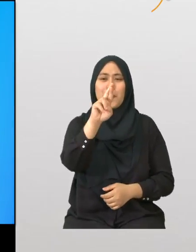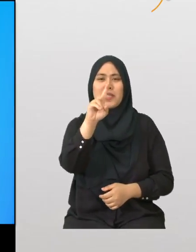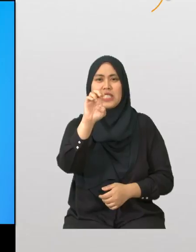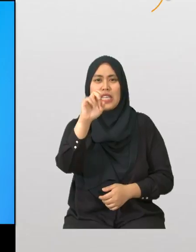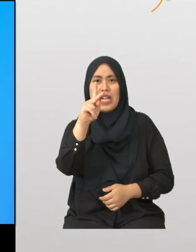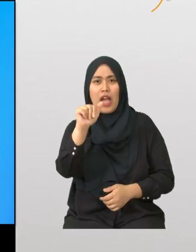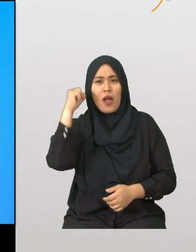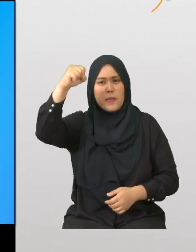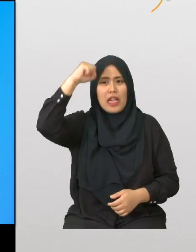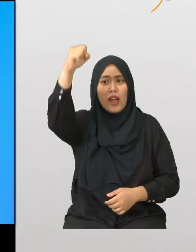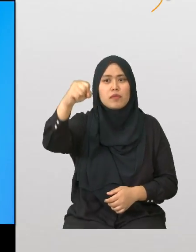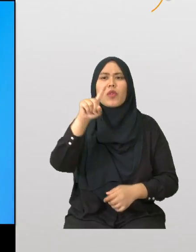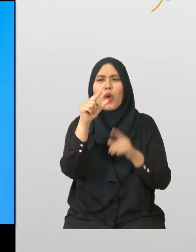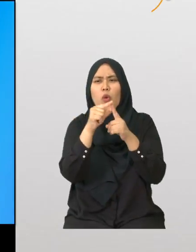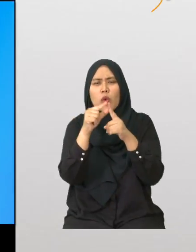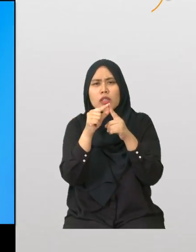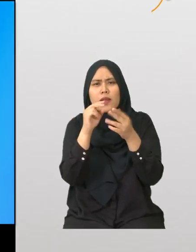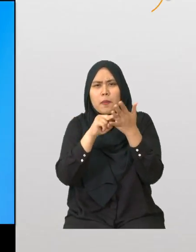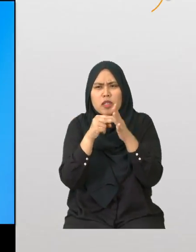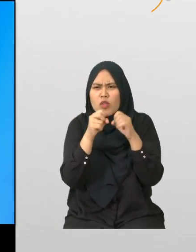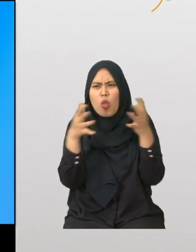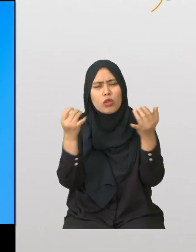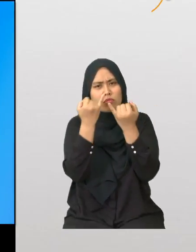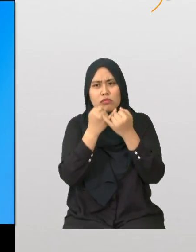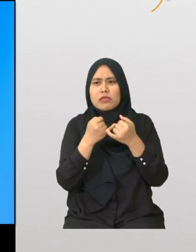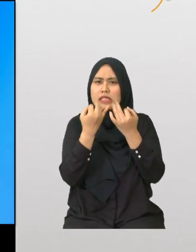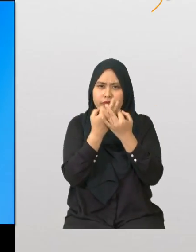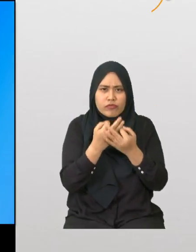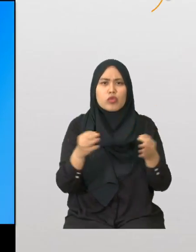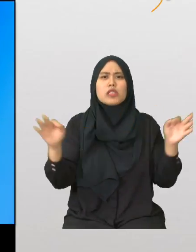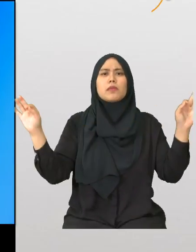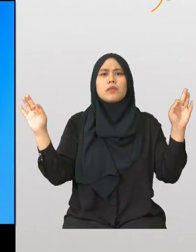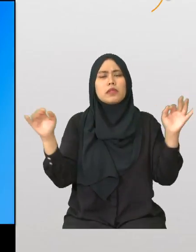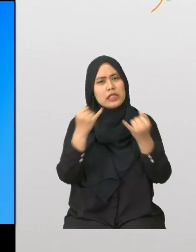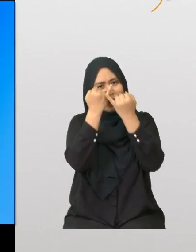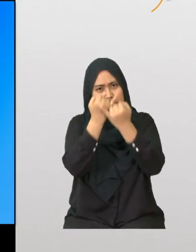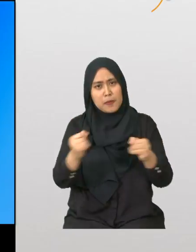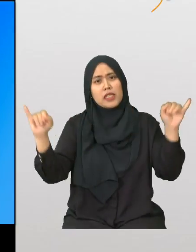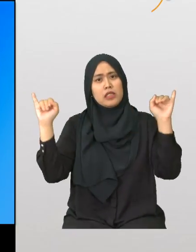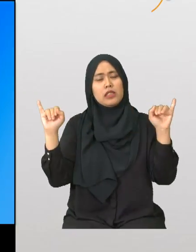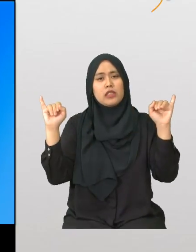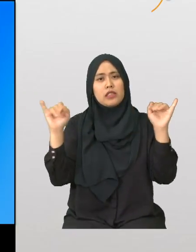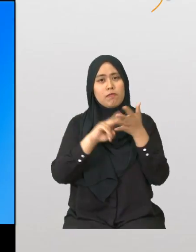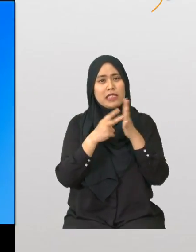One word that meant so much: liberation, freedom, independence.